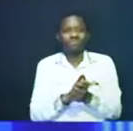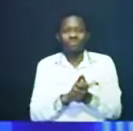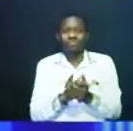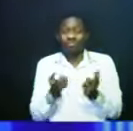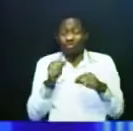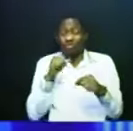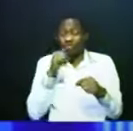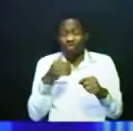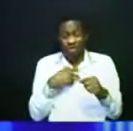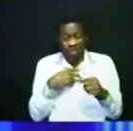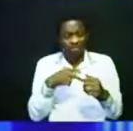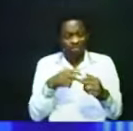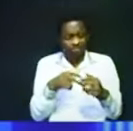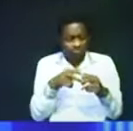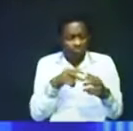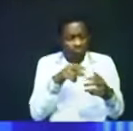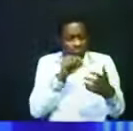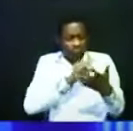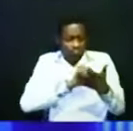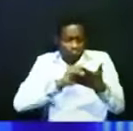official closing